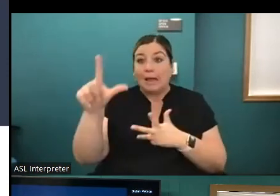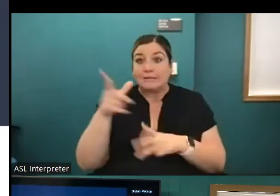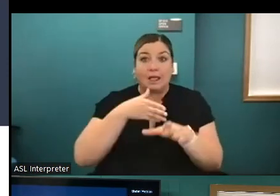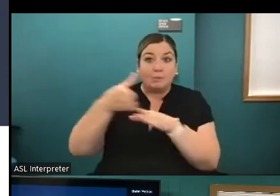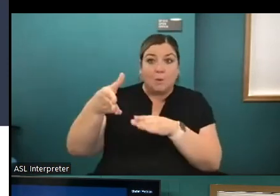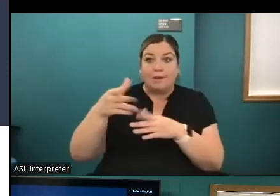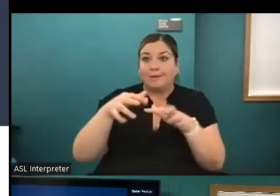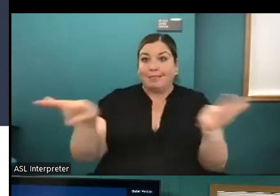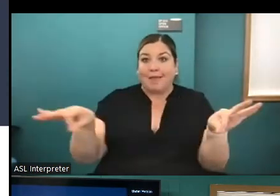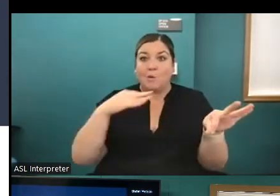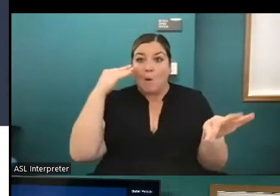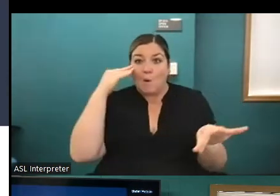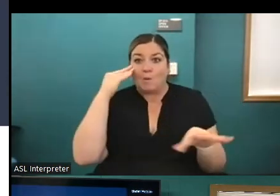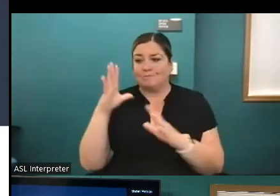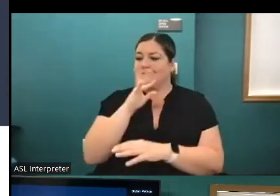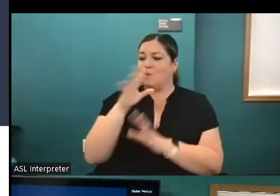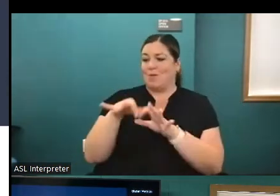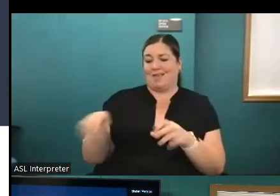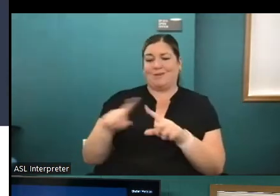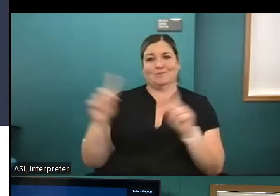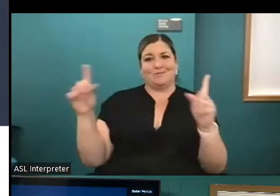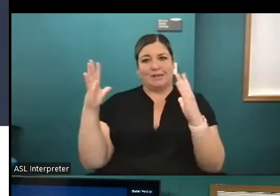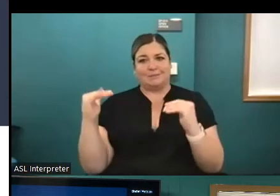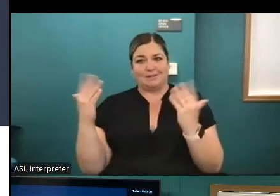Well, your spoken language has a different expectation, right?